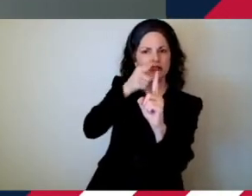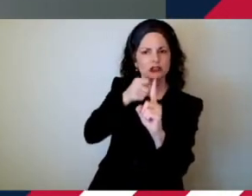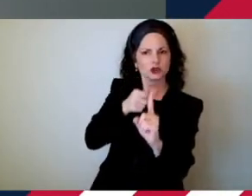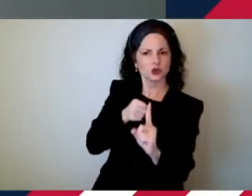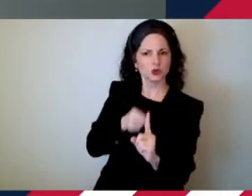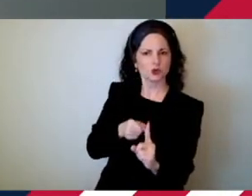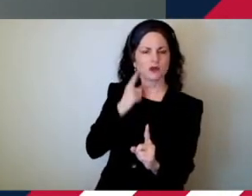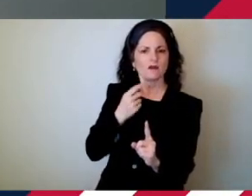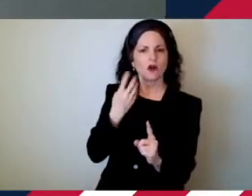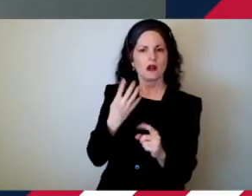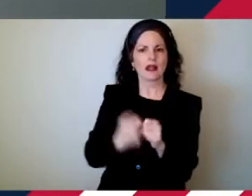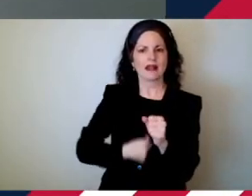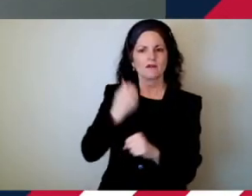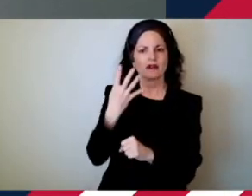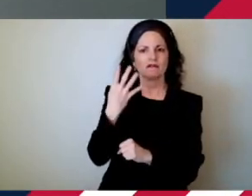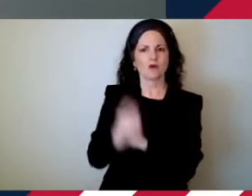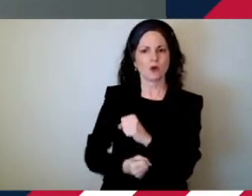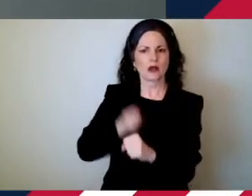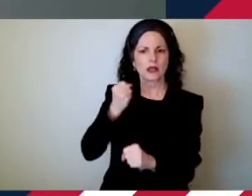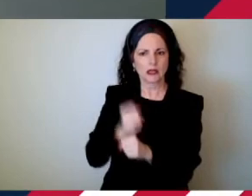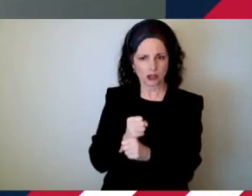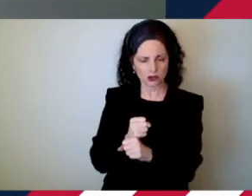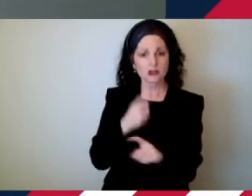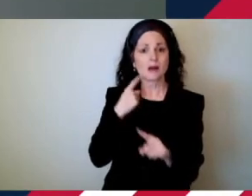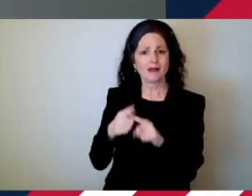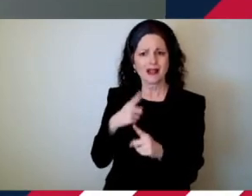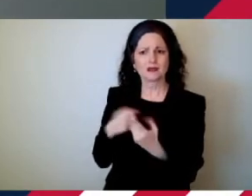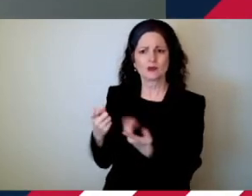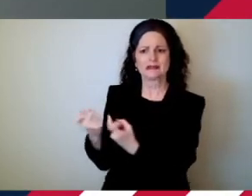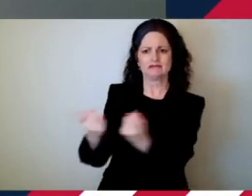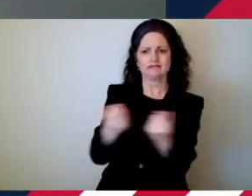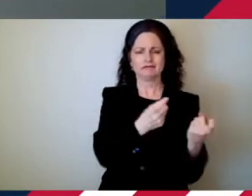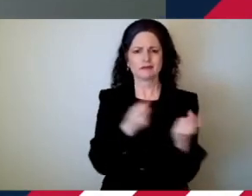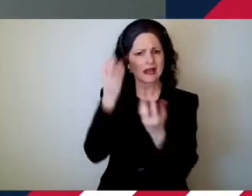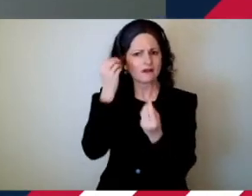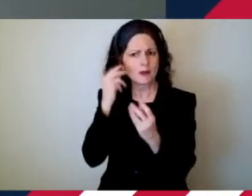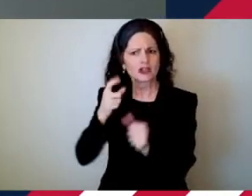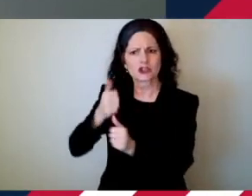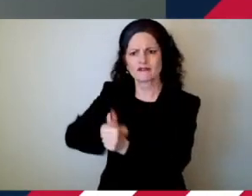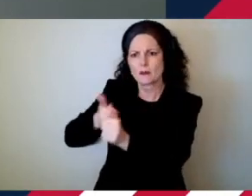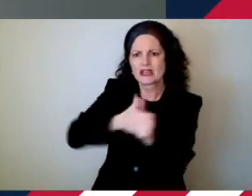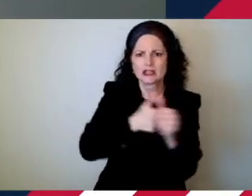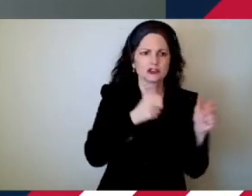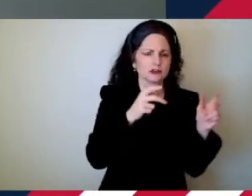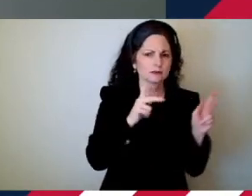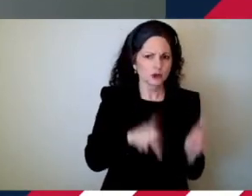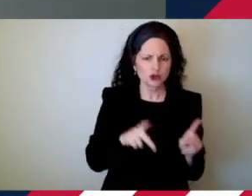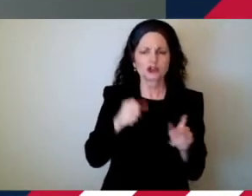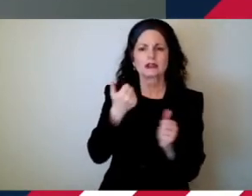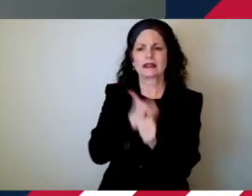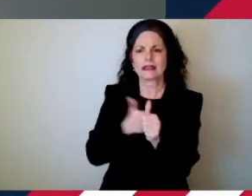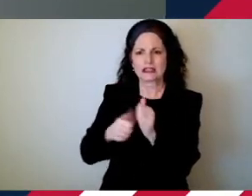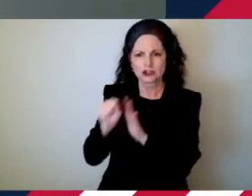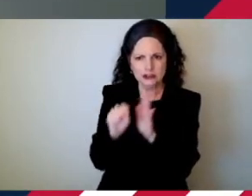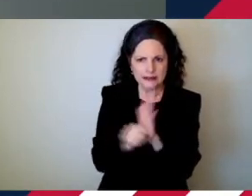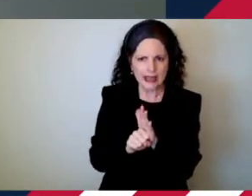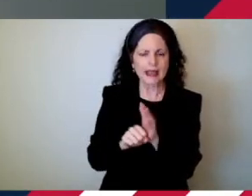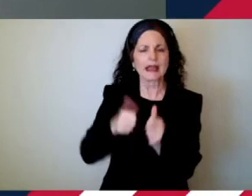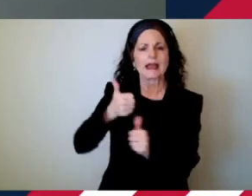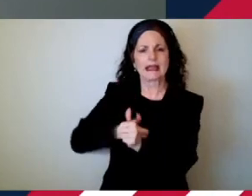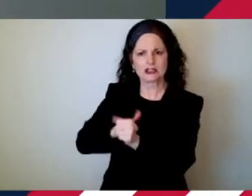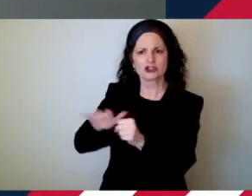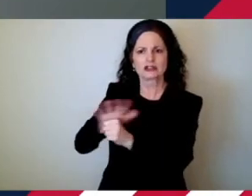committee members elected to represent Democratic voters in each state and territory. Not only is this the right thing to